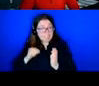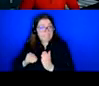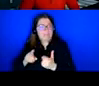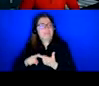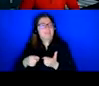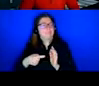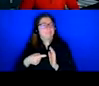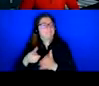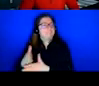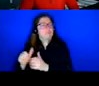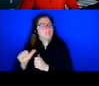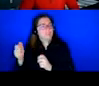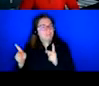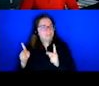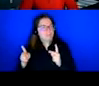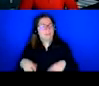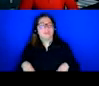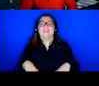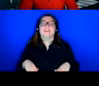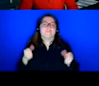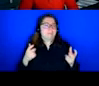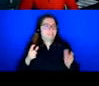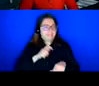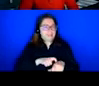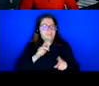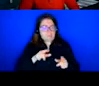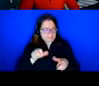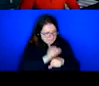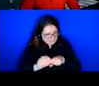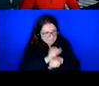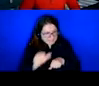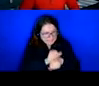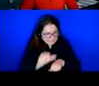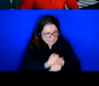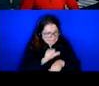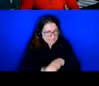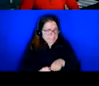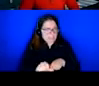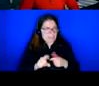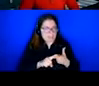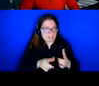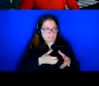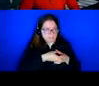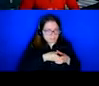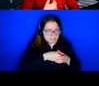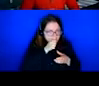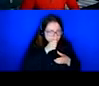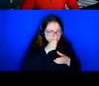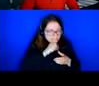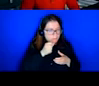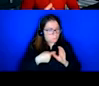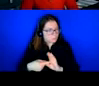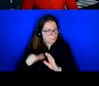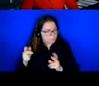don't work on completing their plan. They don't share it with anyone else. So find supportive people who are willing to listen to you, who you